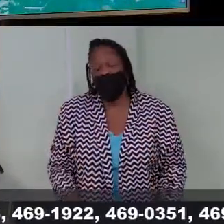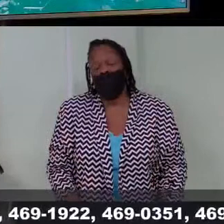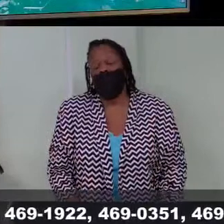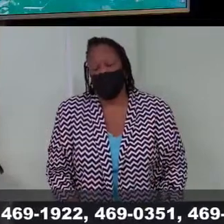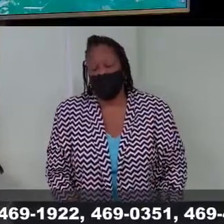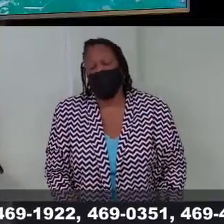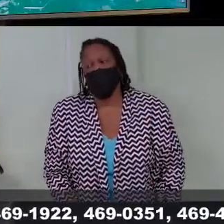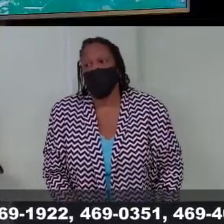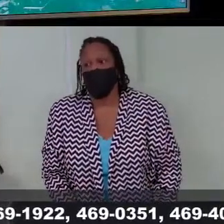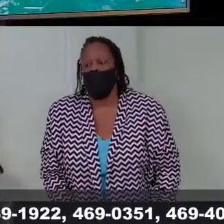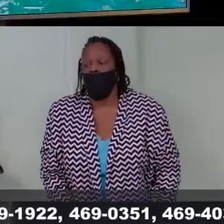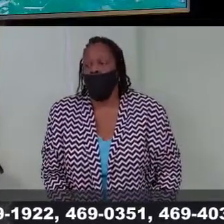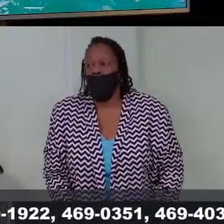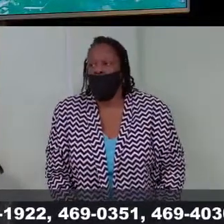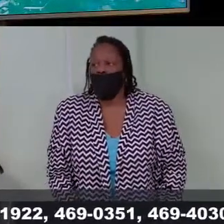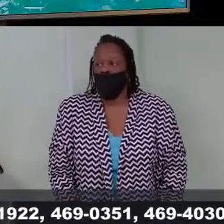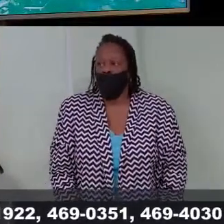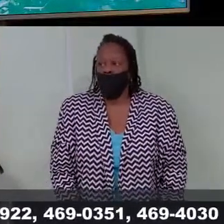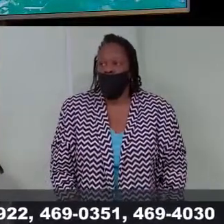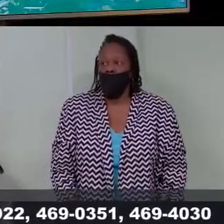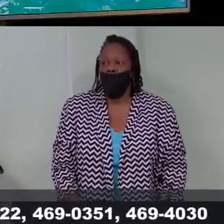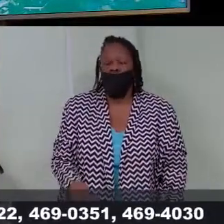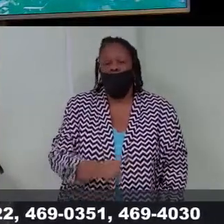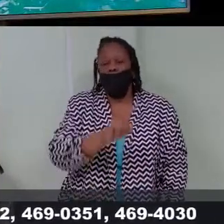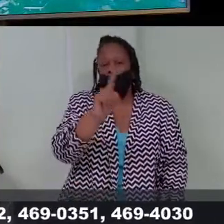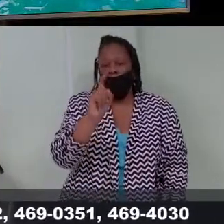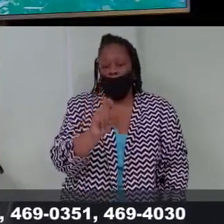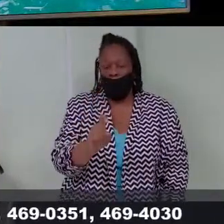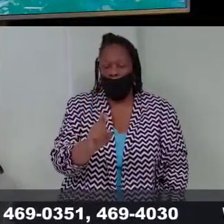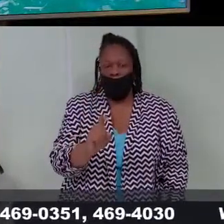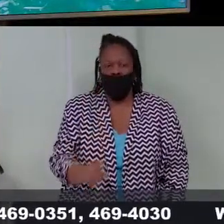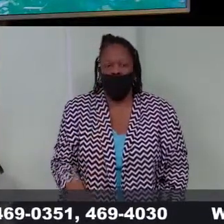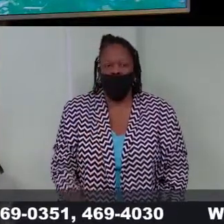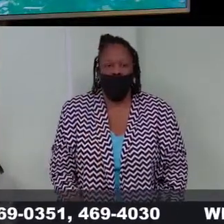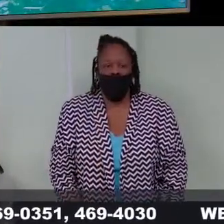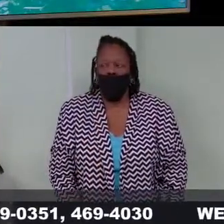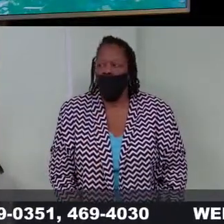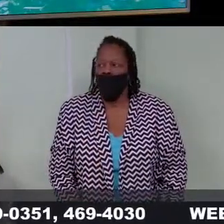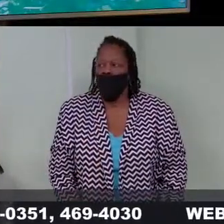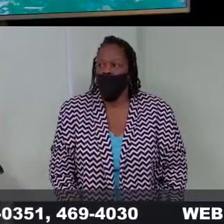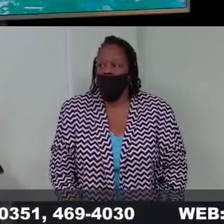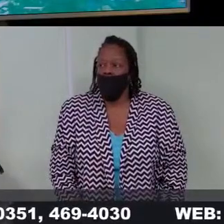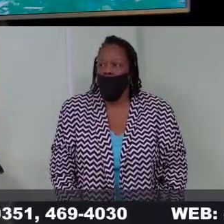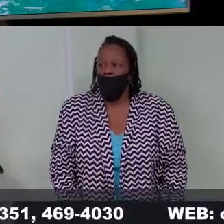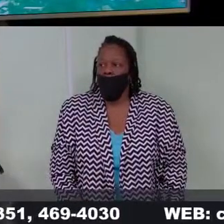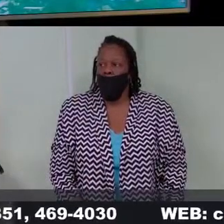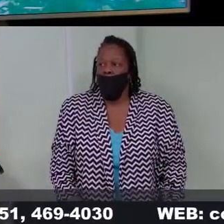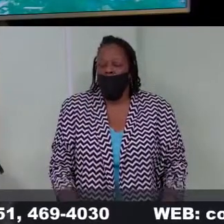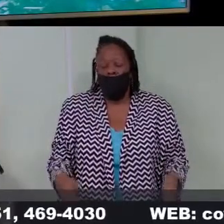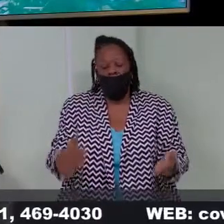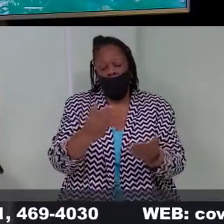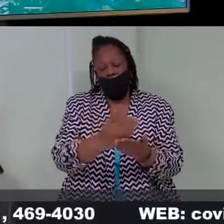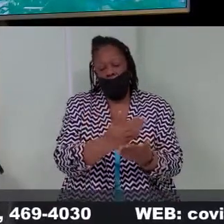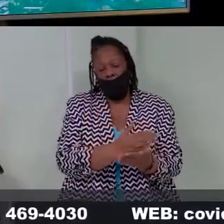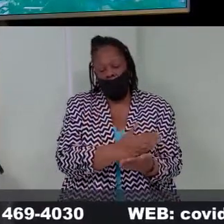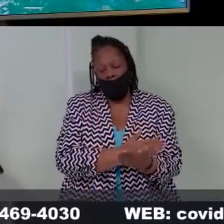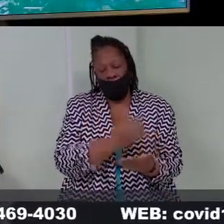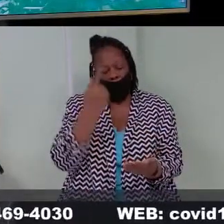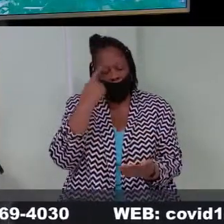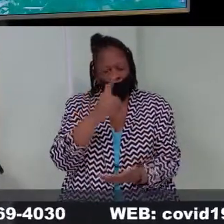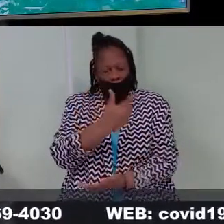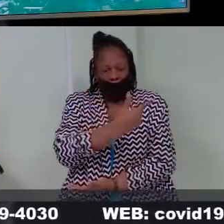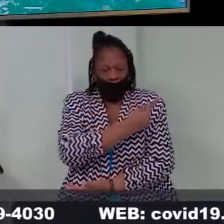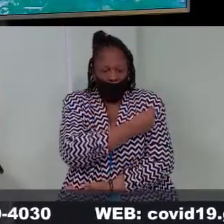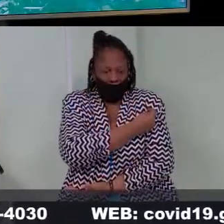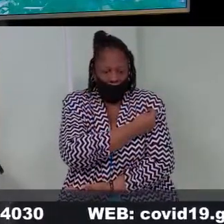Thank you, Dr. Wilkinson. This question is from ZIZ. Regarding the plan for vaccinating the population,